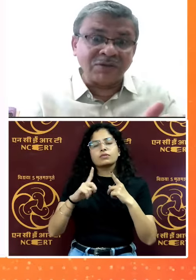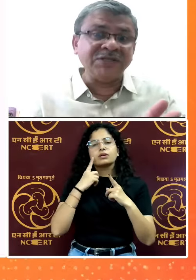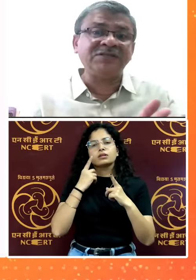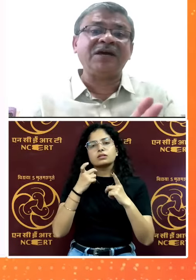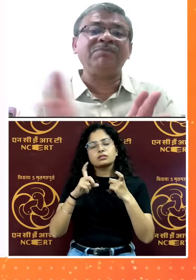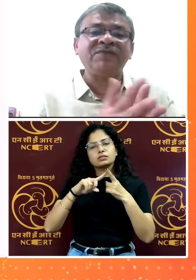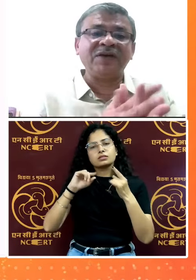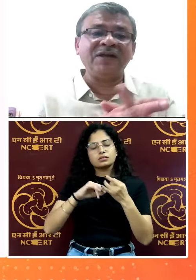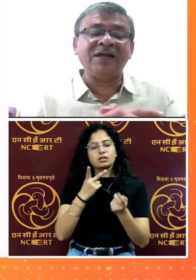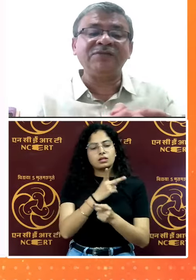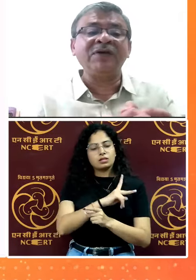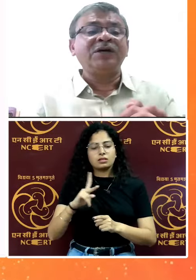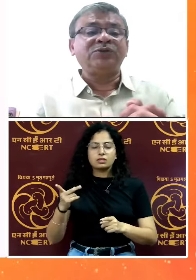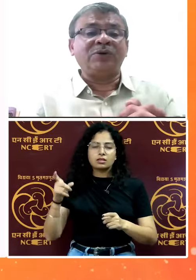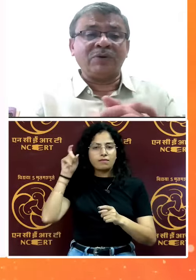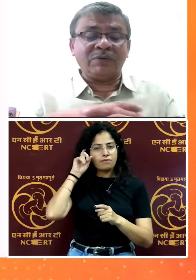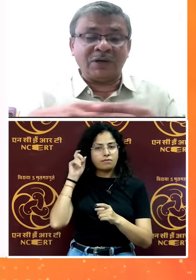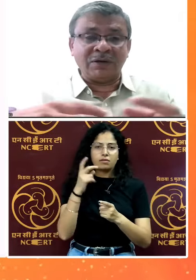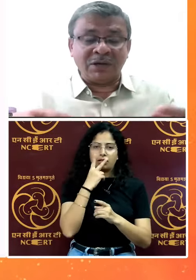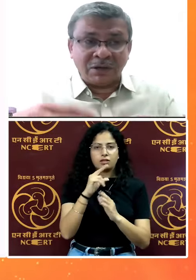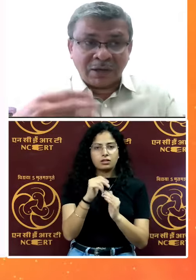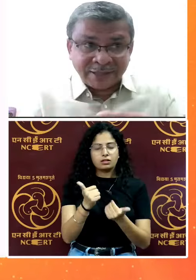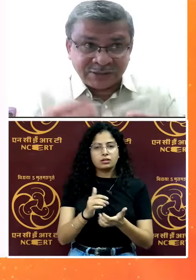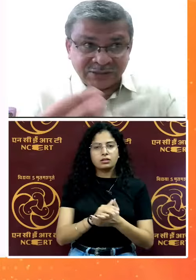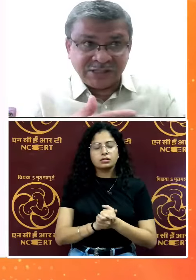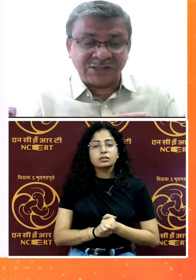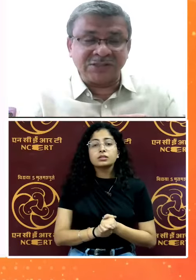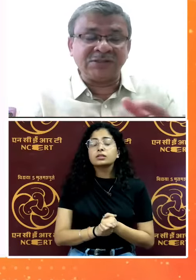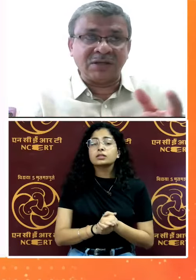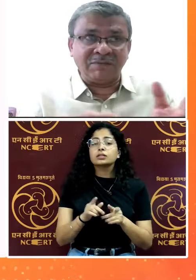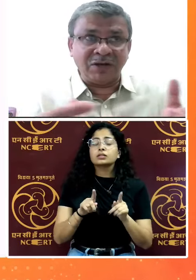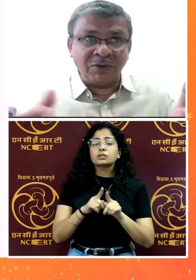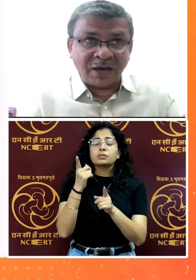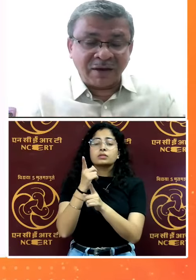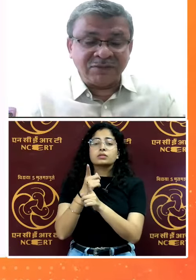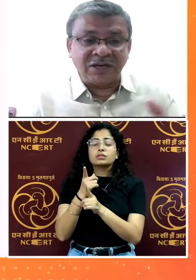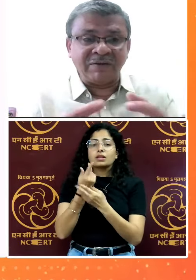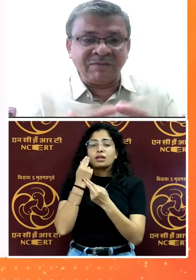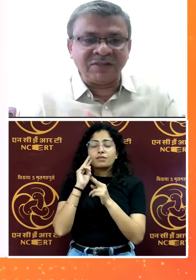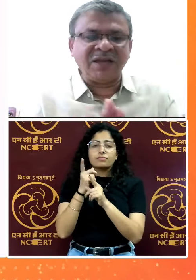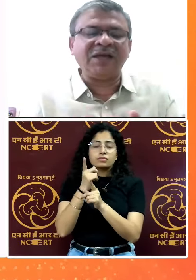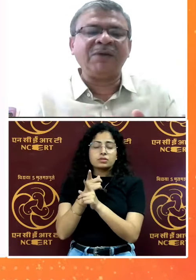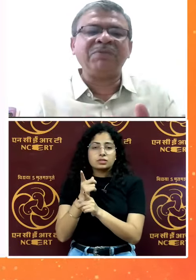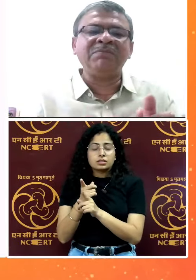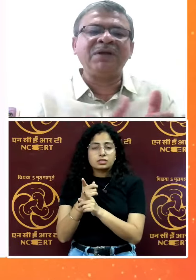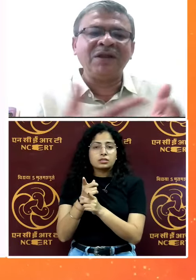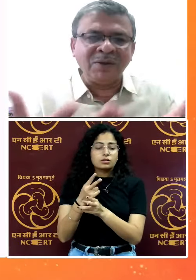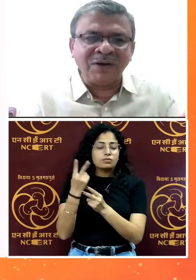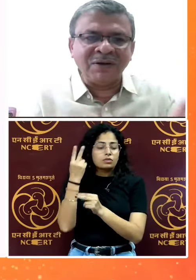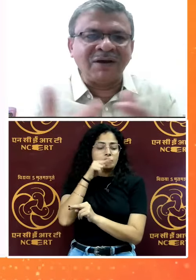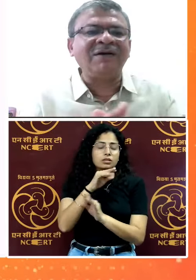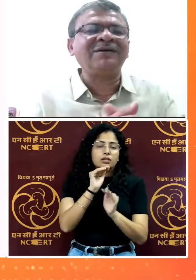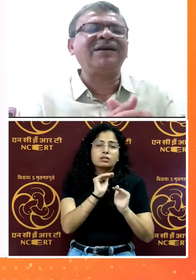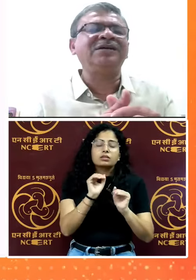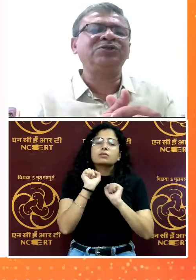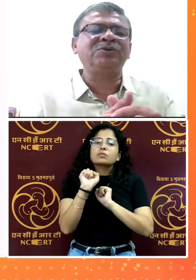seen all these type of hearing aids. So as teachers, when you have children with hearing impairment in